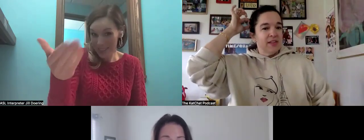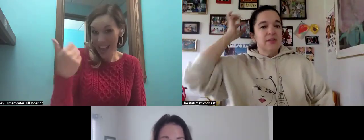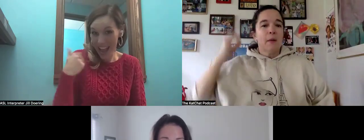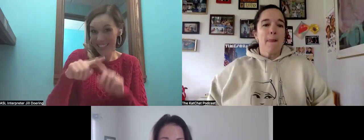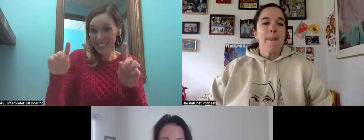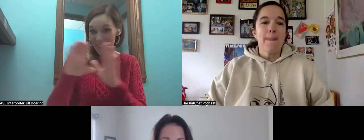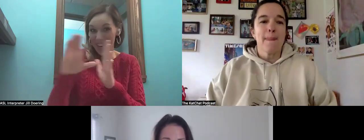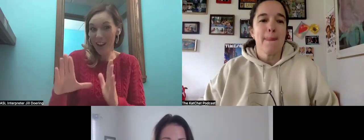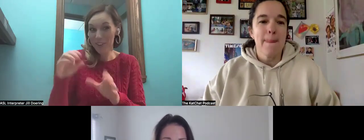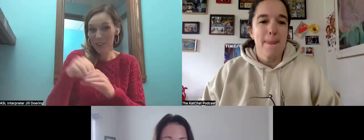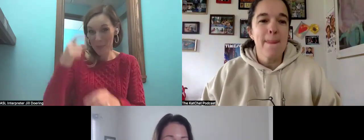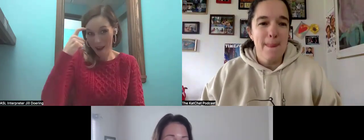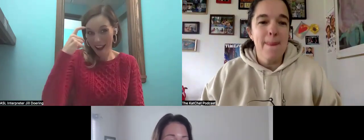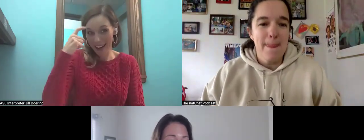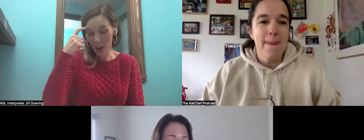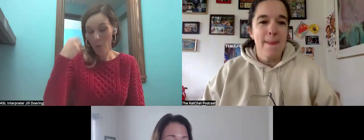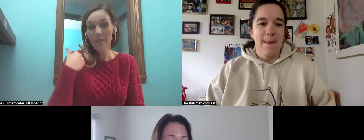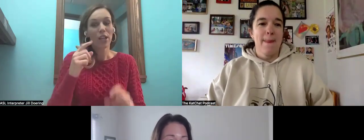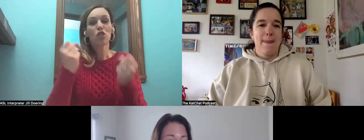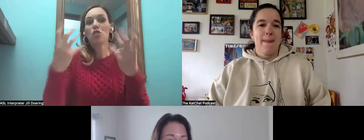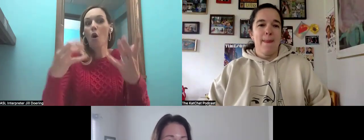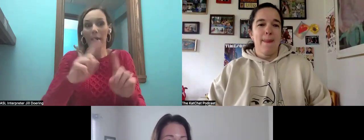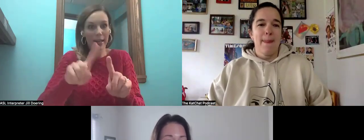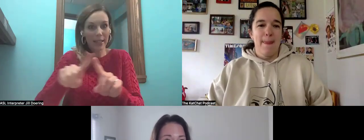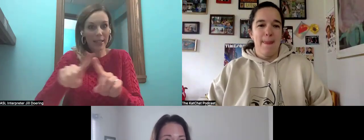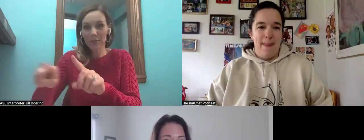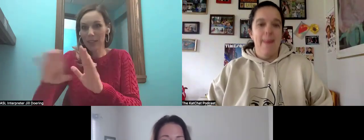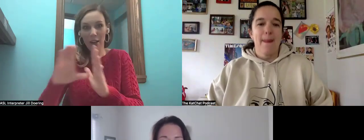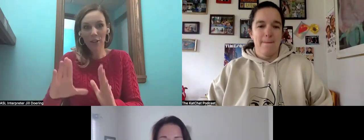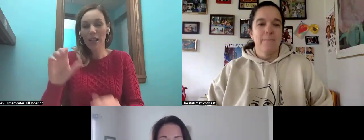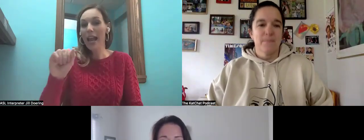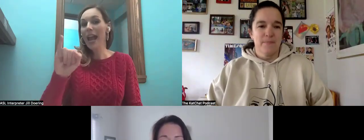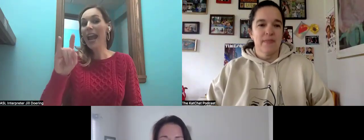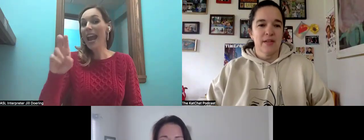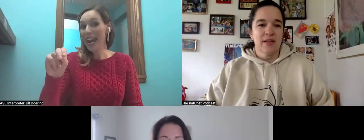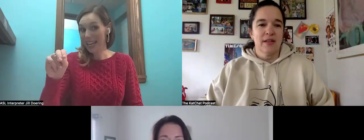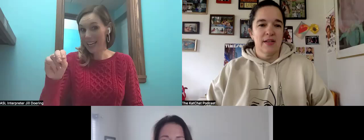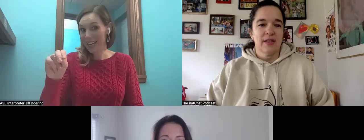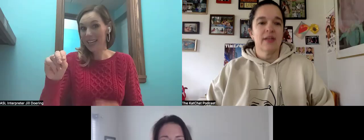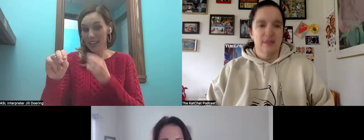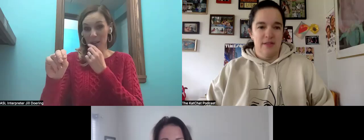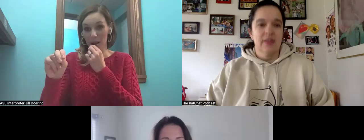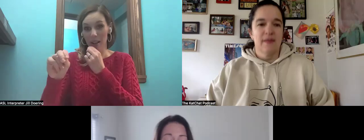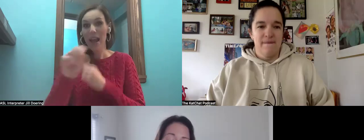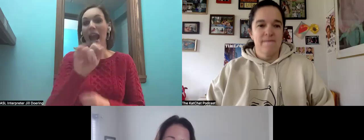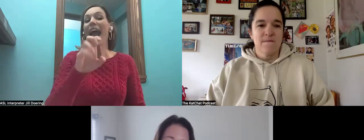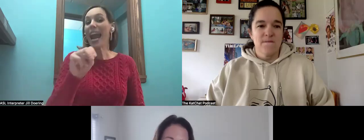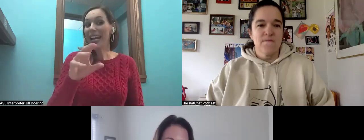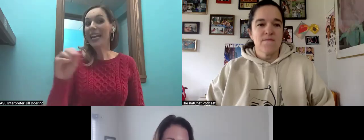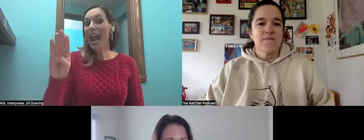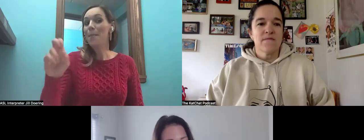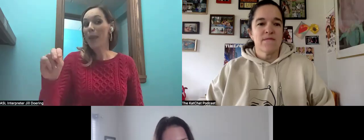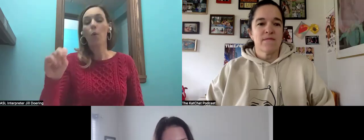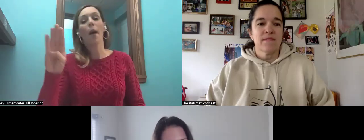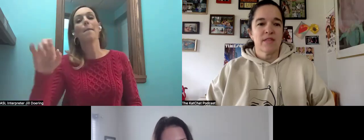so many different ones. Aiden, Aiden and Ben. So Ben is from the